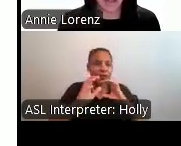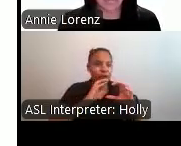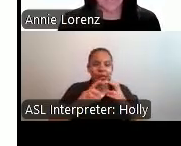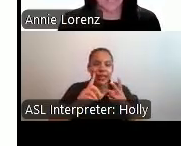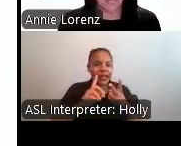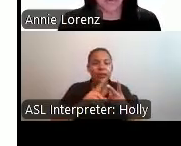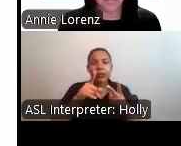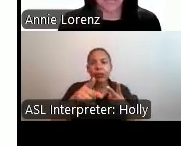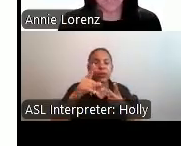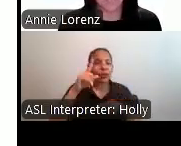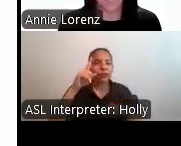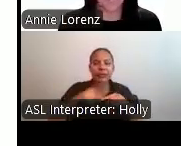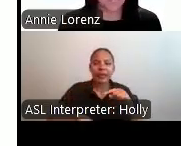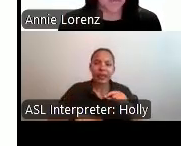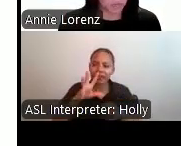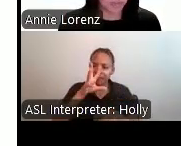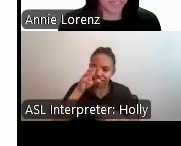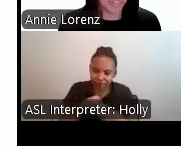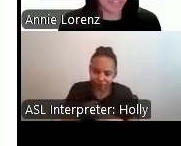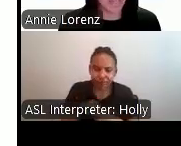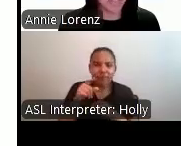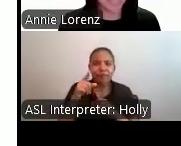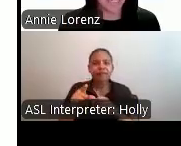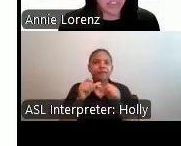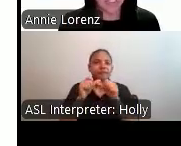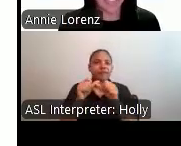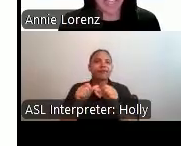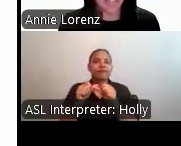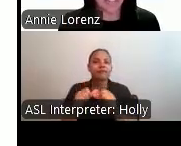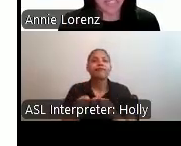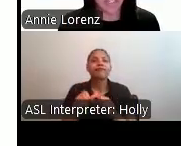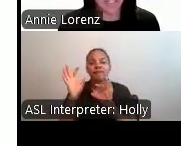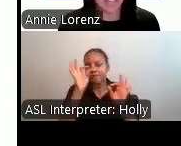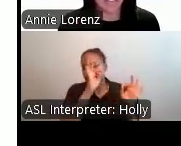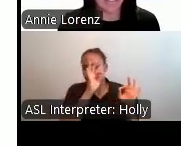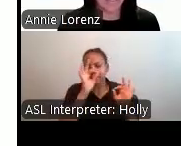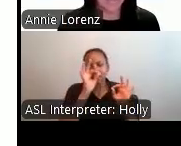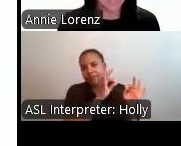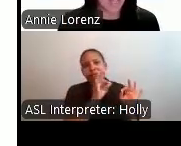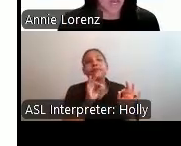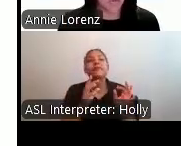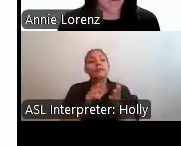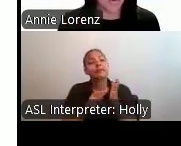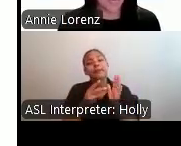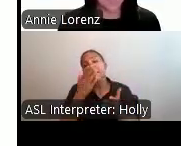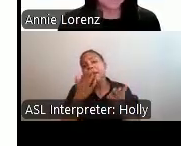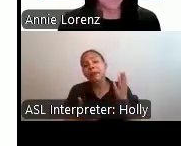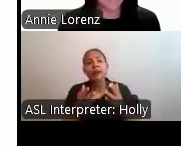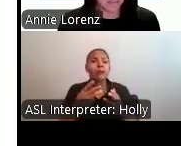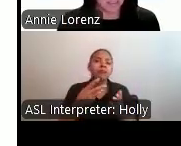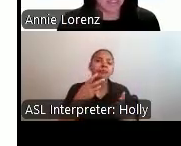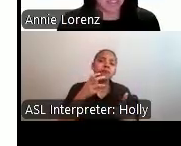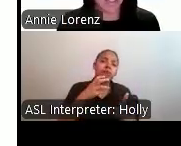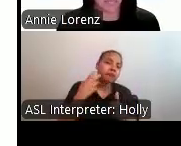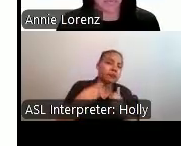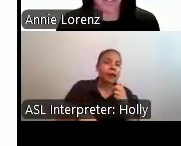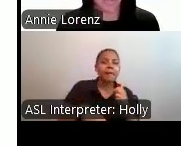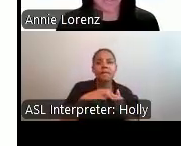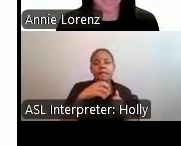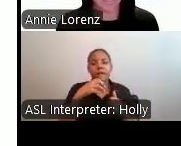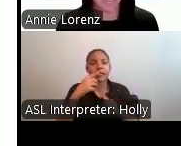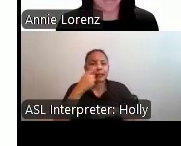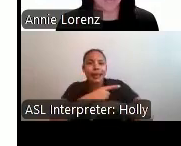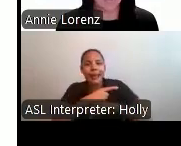when offering support becomes both appropriate and potentially life-changing. So, when might you suggest